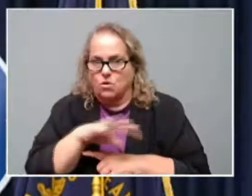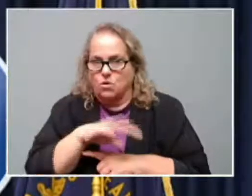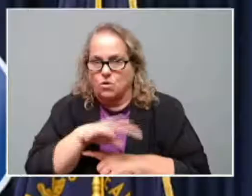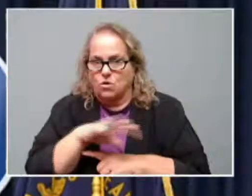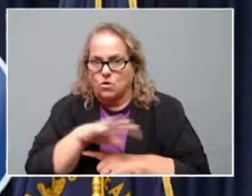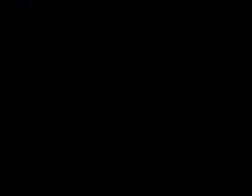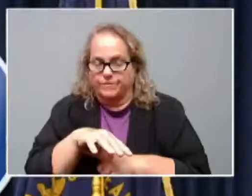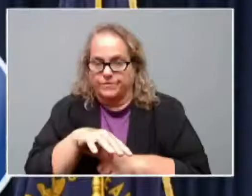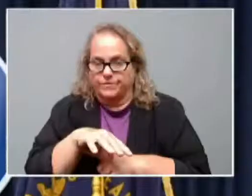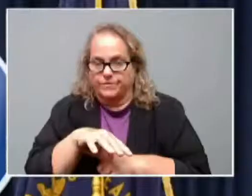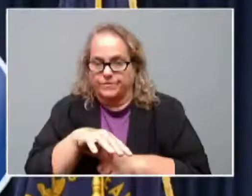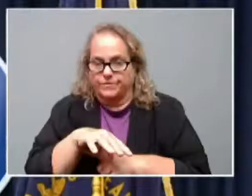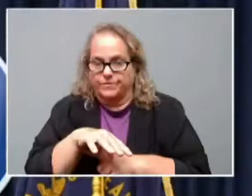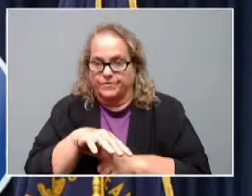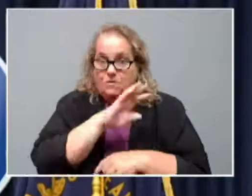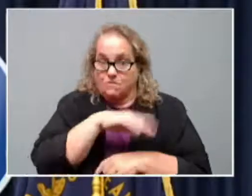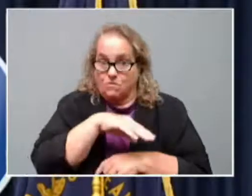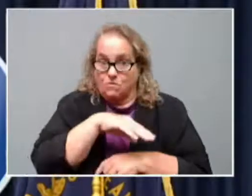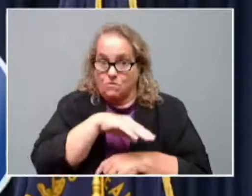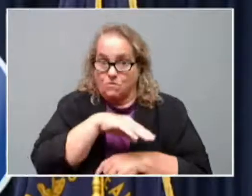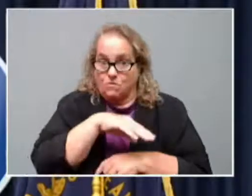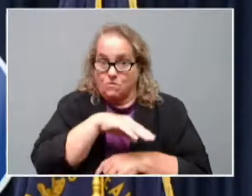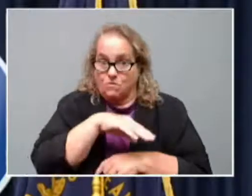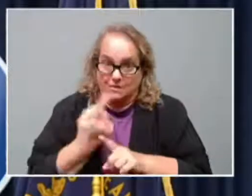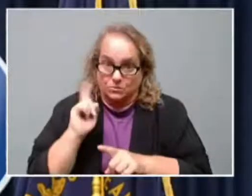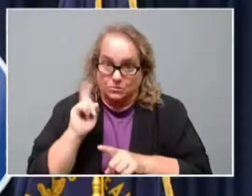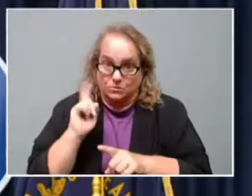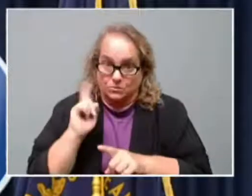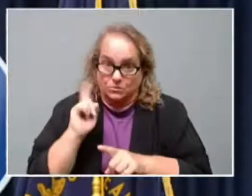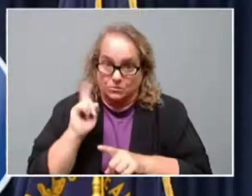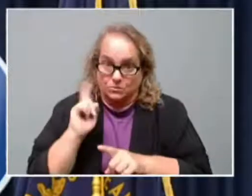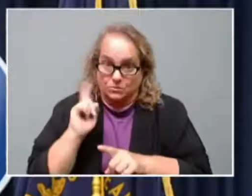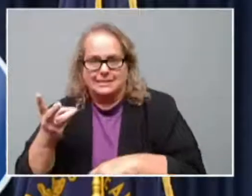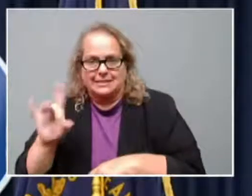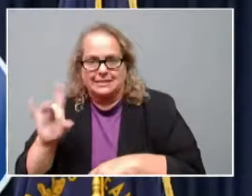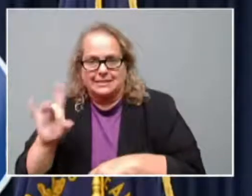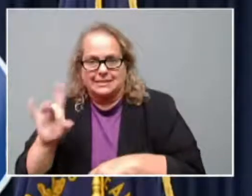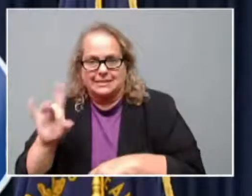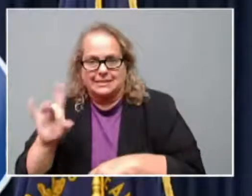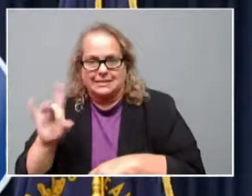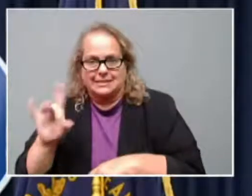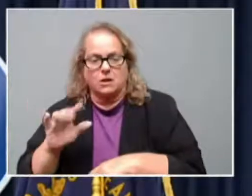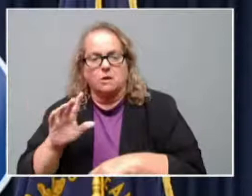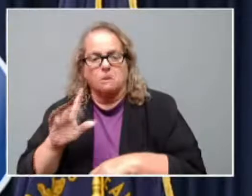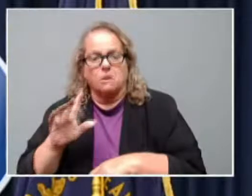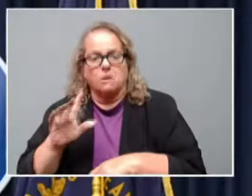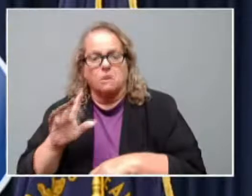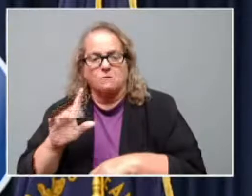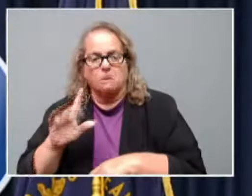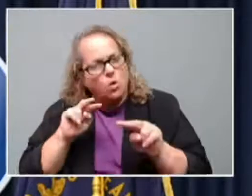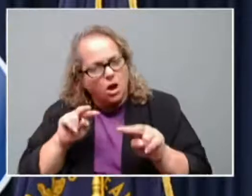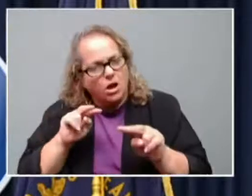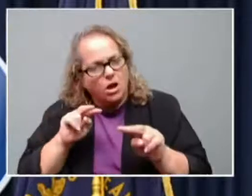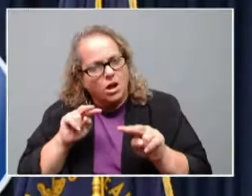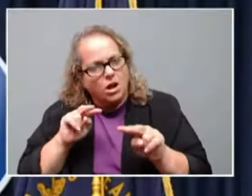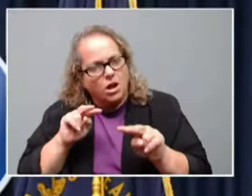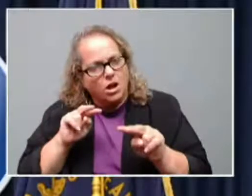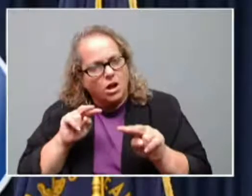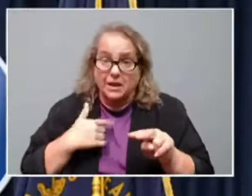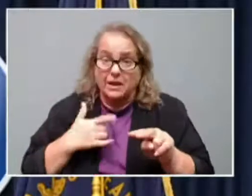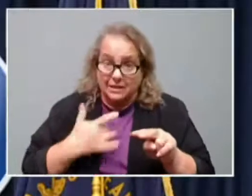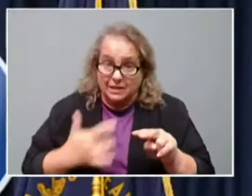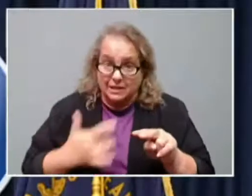we will watch all of those, but again, our trends are going in the right direction. We just want to